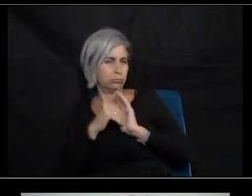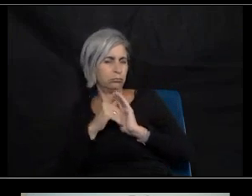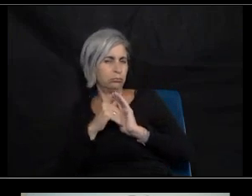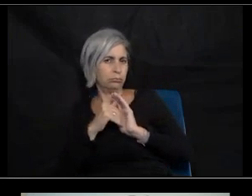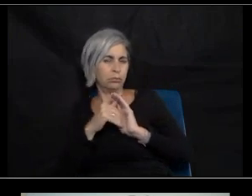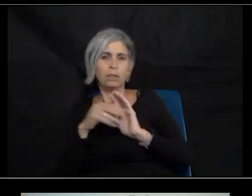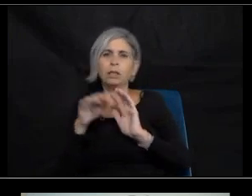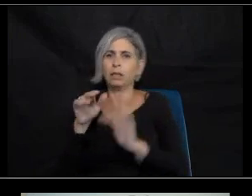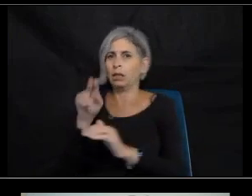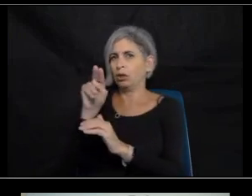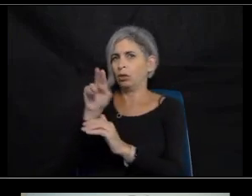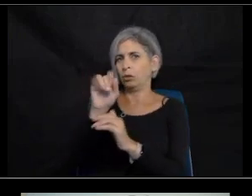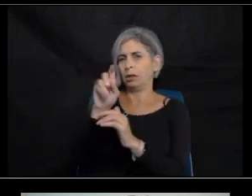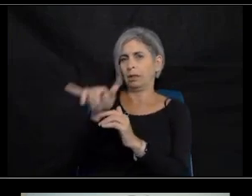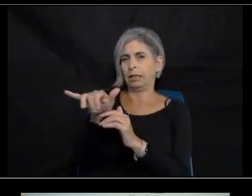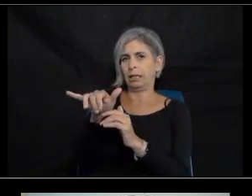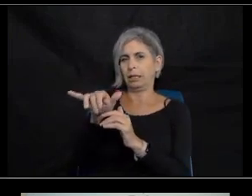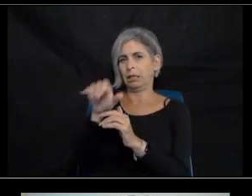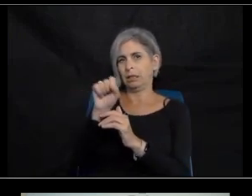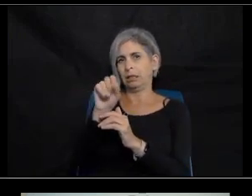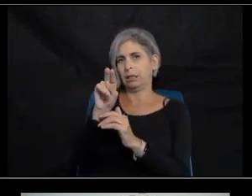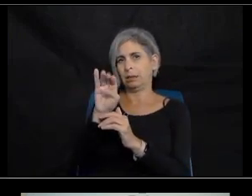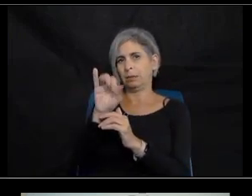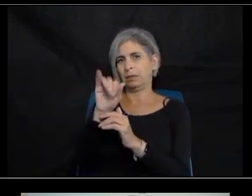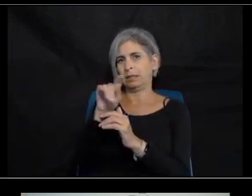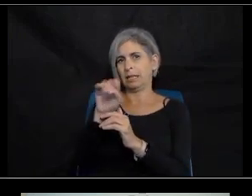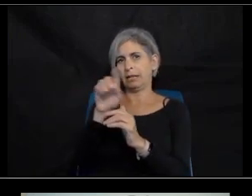The utility pretty much subsidizes those rates.